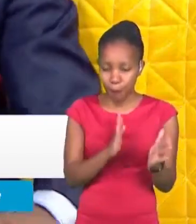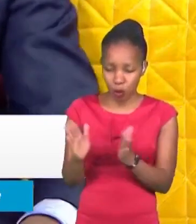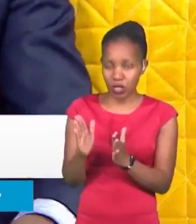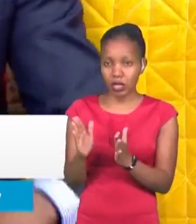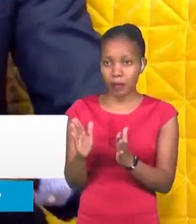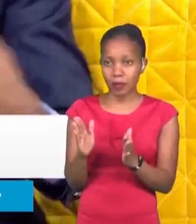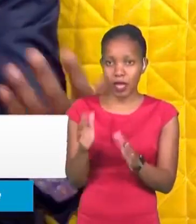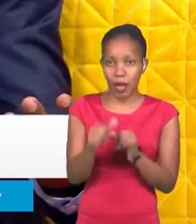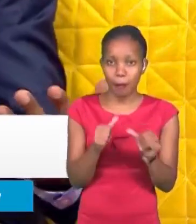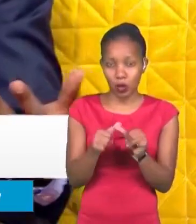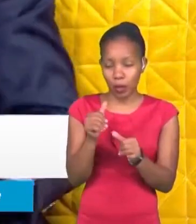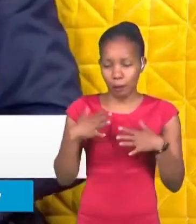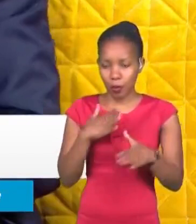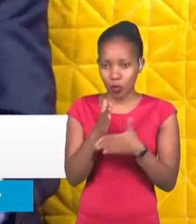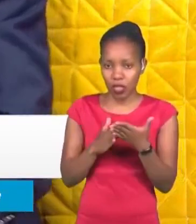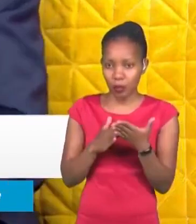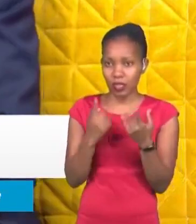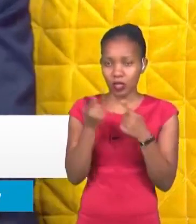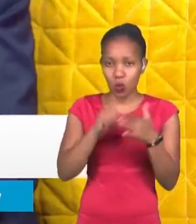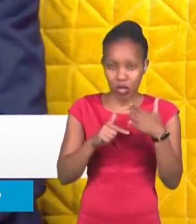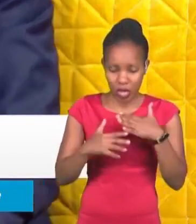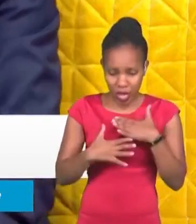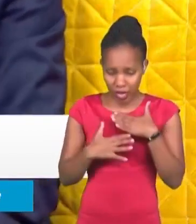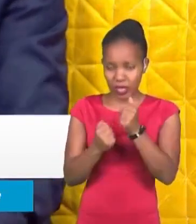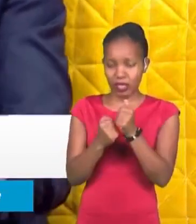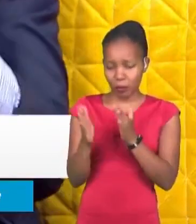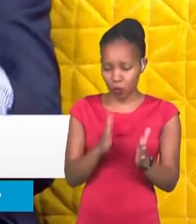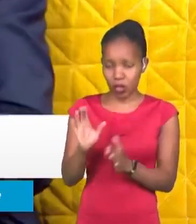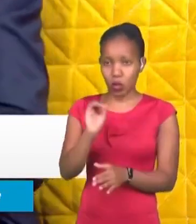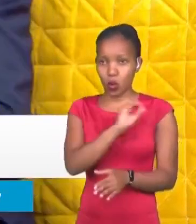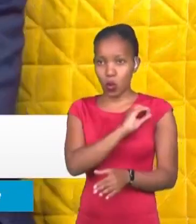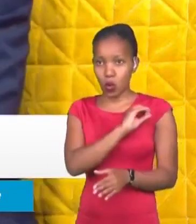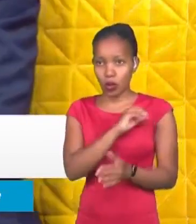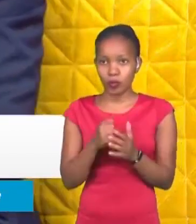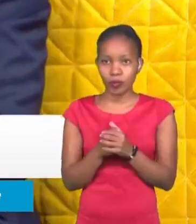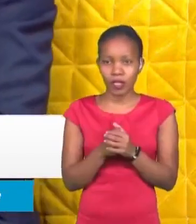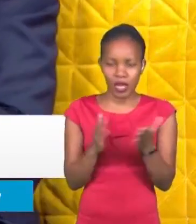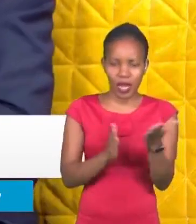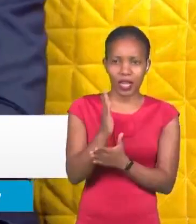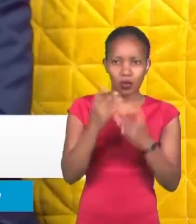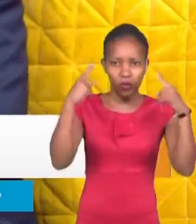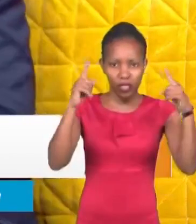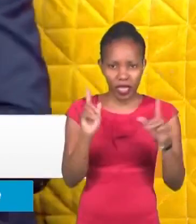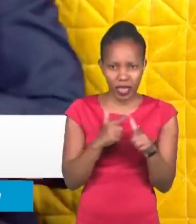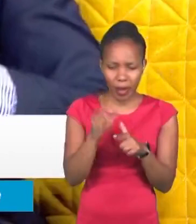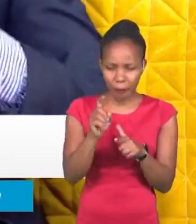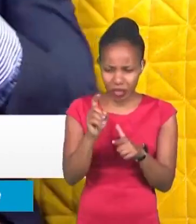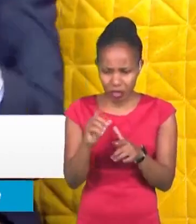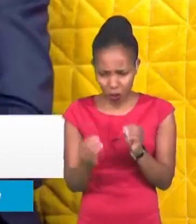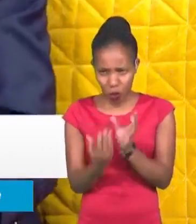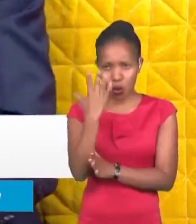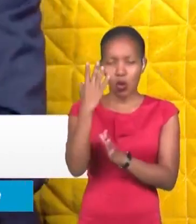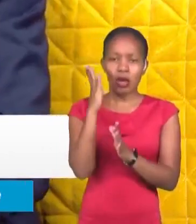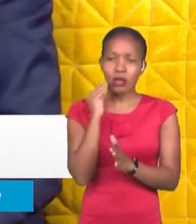of some people say, of course, we like to say trust the process, whereby even rate of success, you need to kind of grow a little bit for you to know how